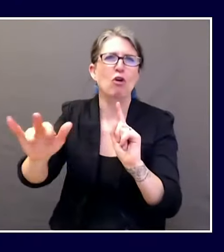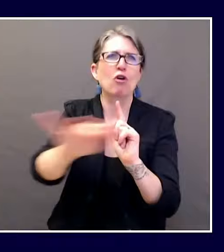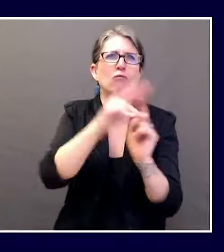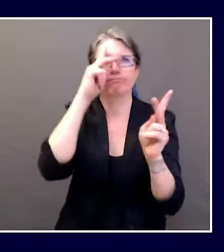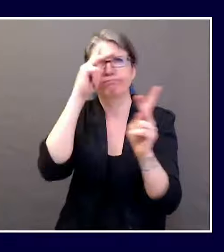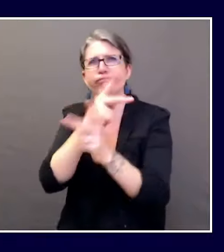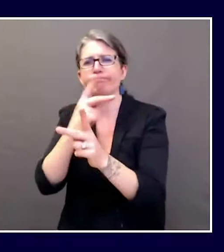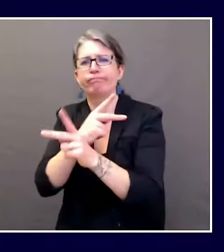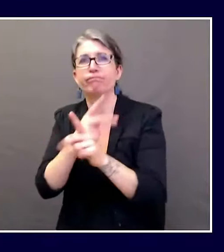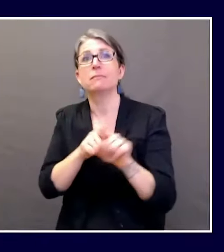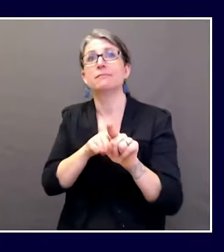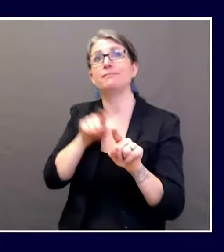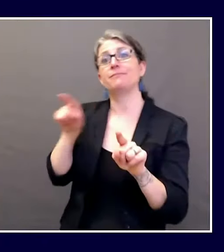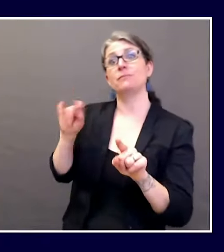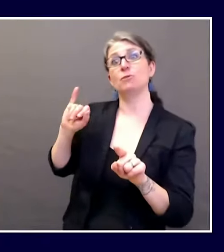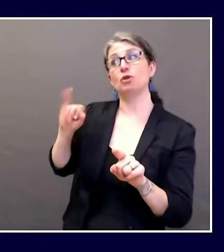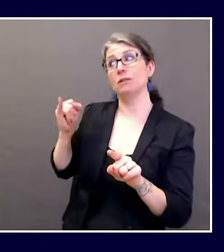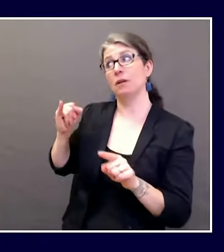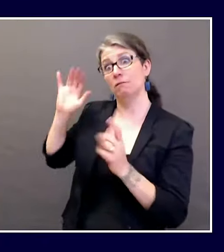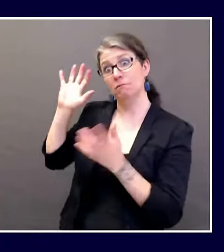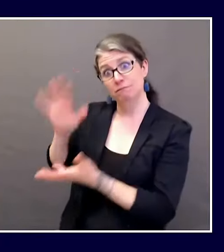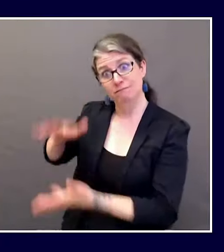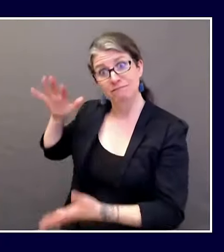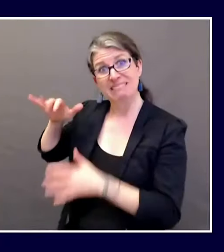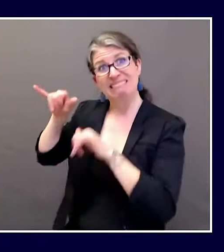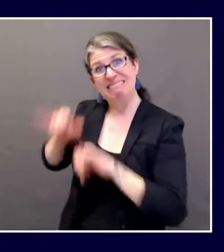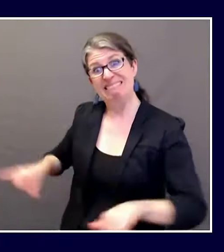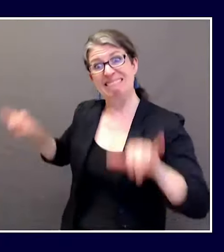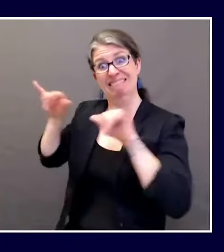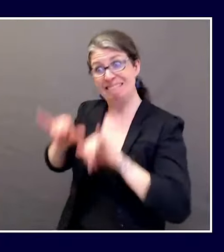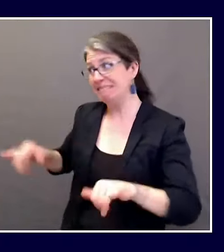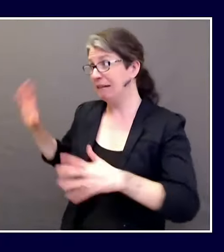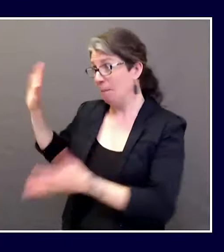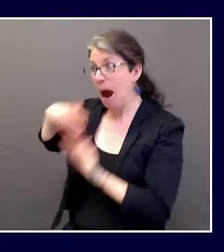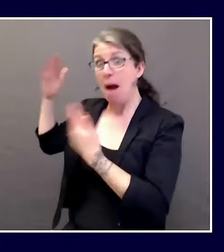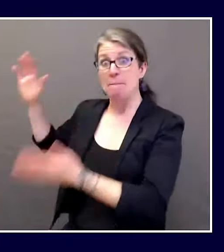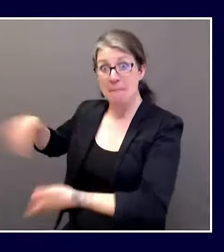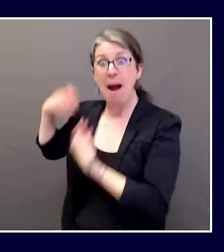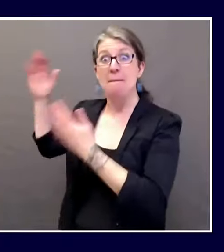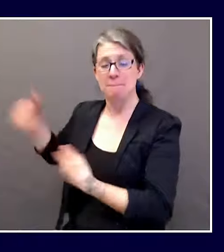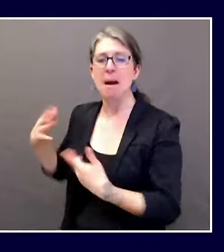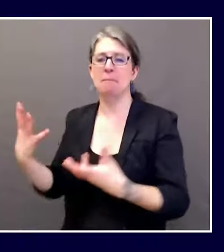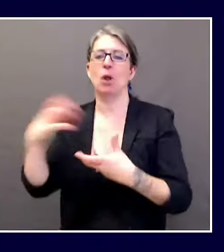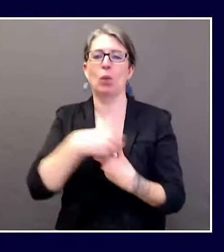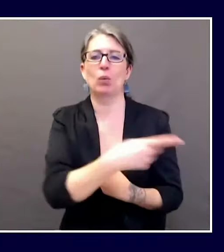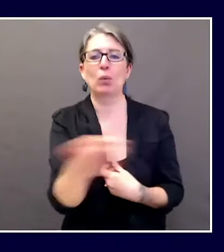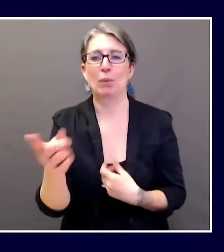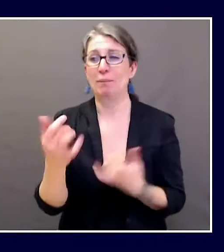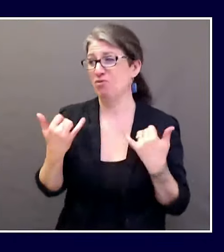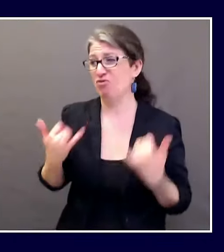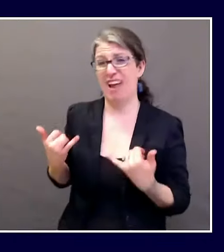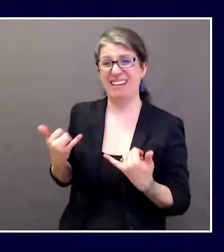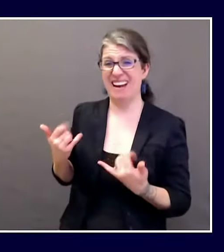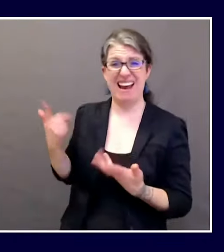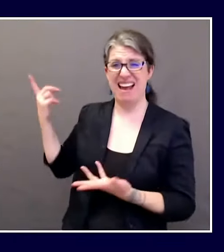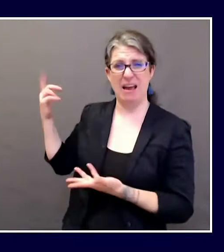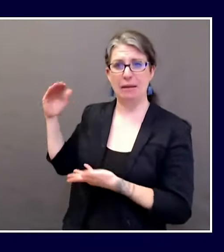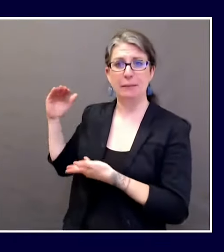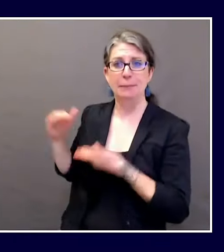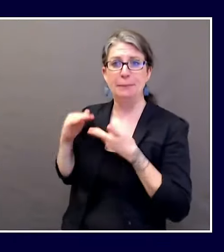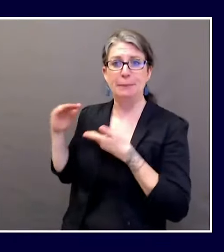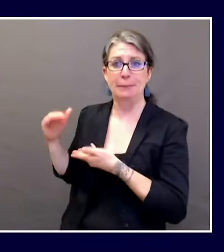primary care offices yet. It's something that we are working on, but that is a function of supply right now. Thank you very